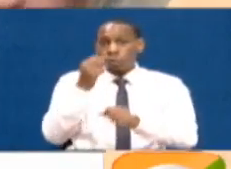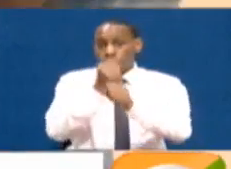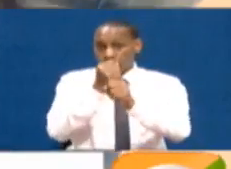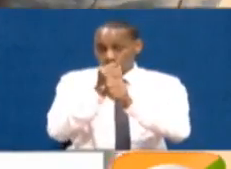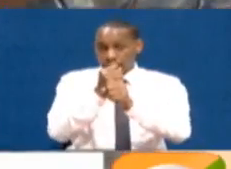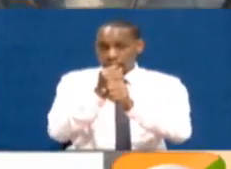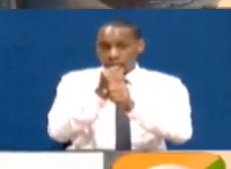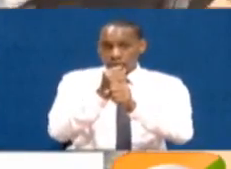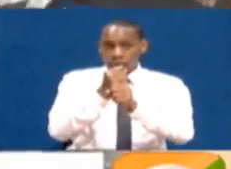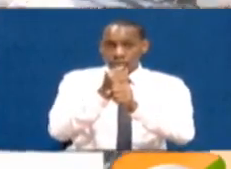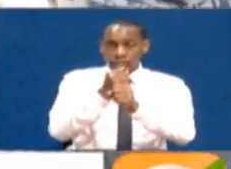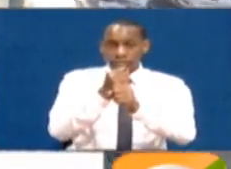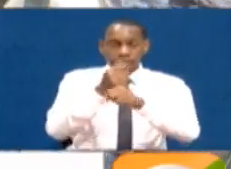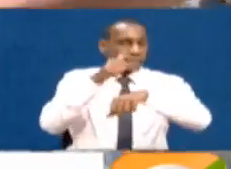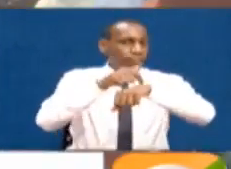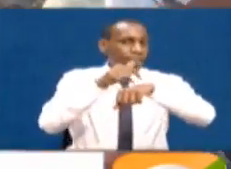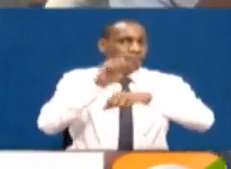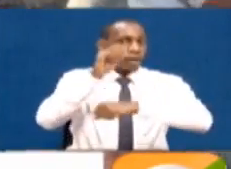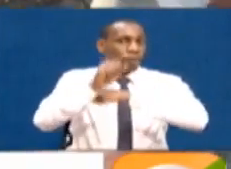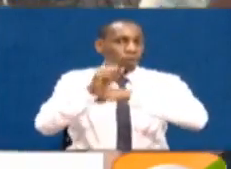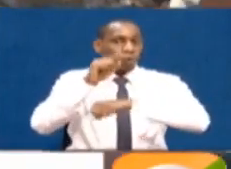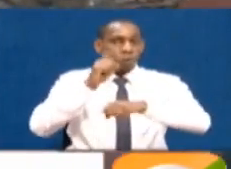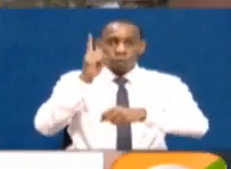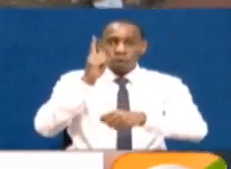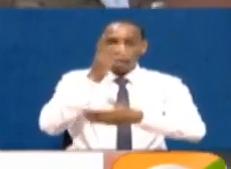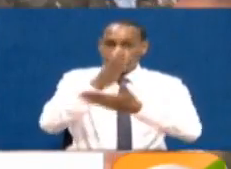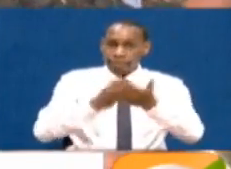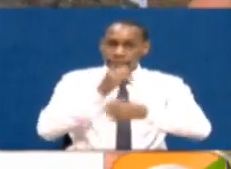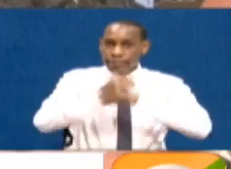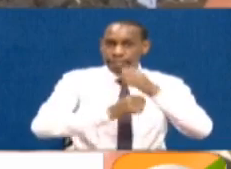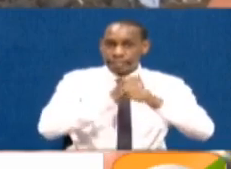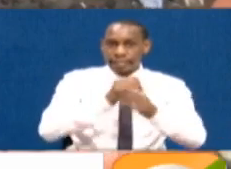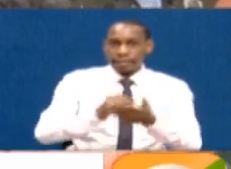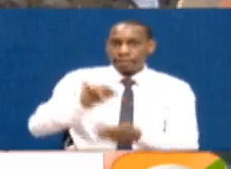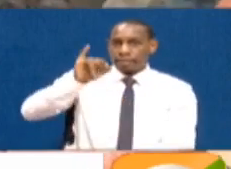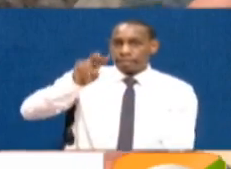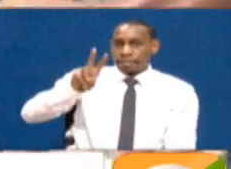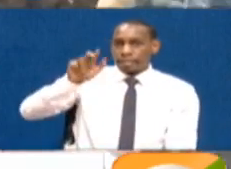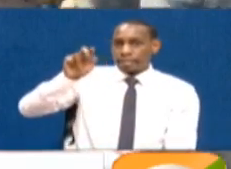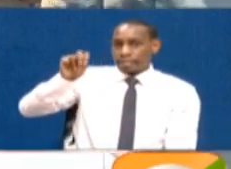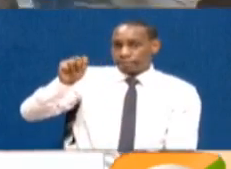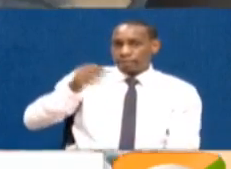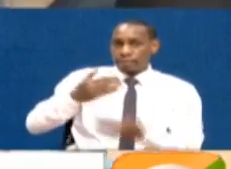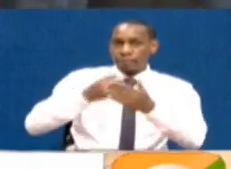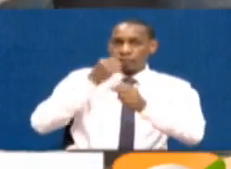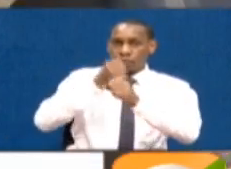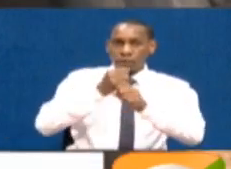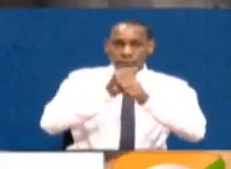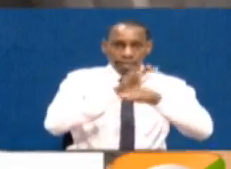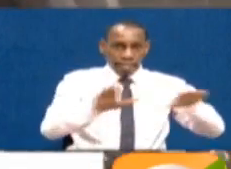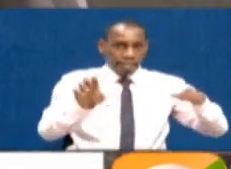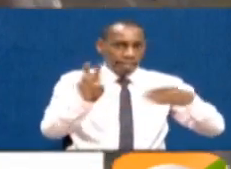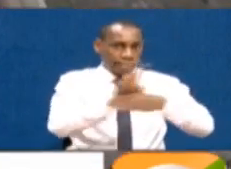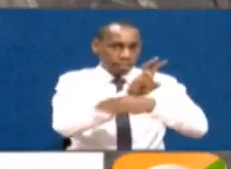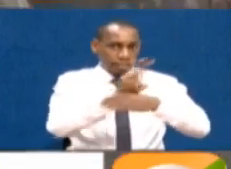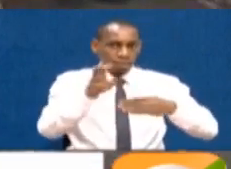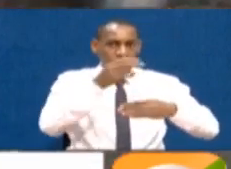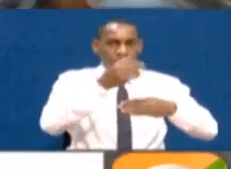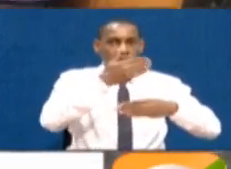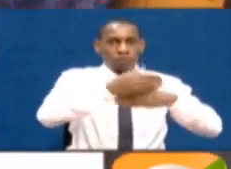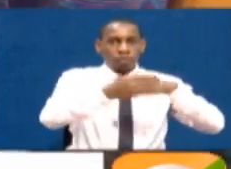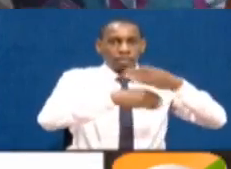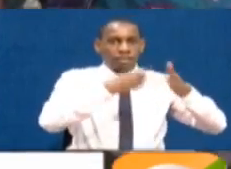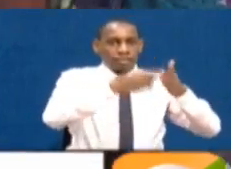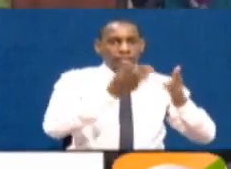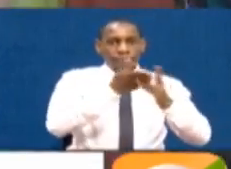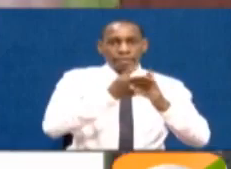in under 1 year and a half. Ivan Hayamba was working as a field supervisor in the construction industry